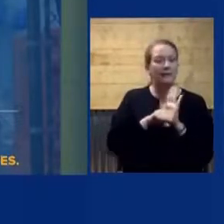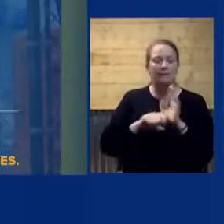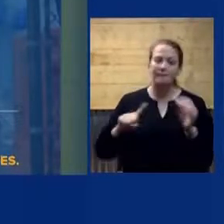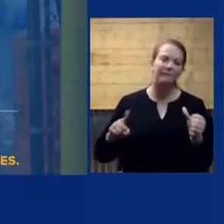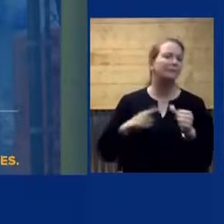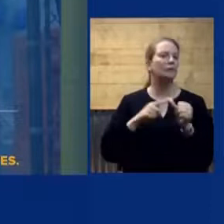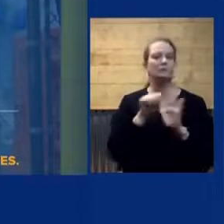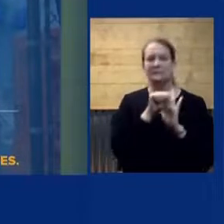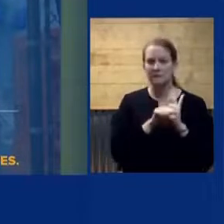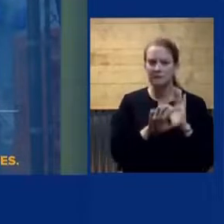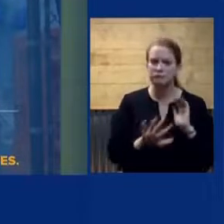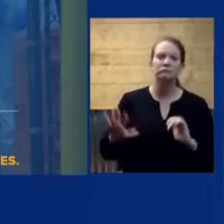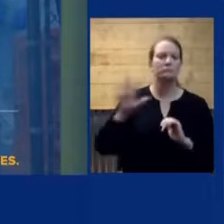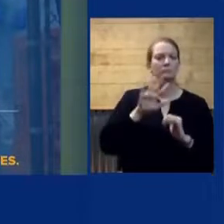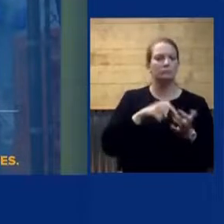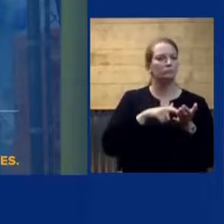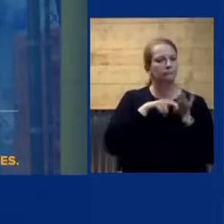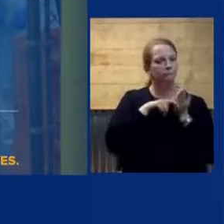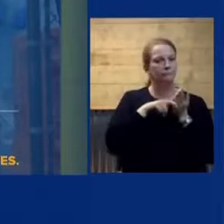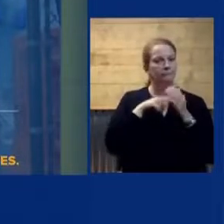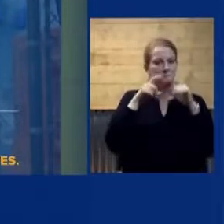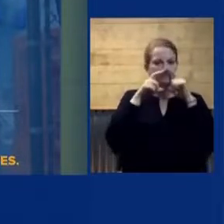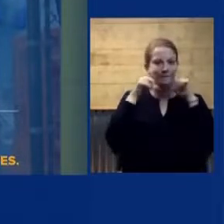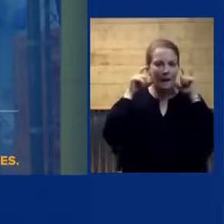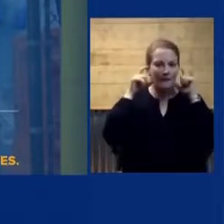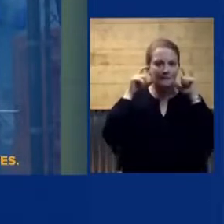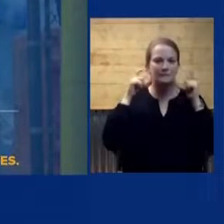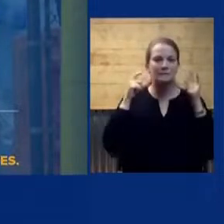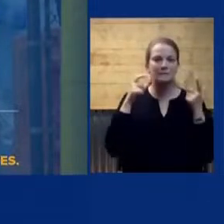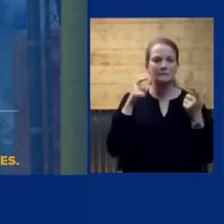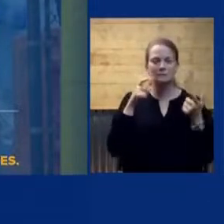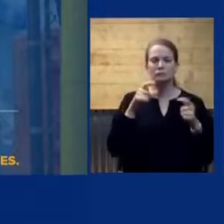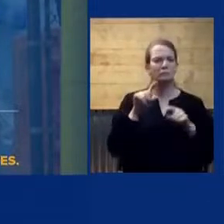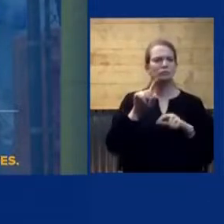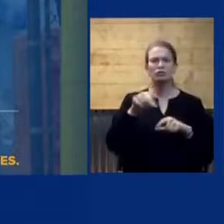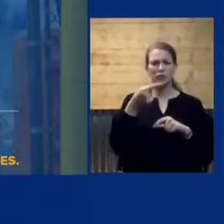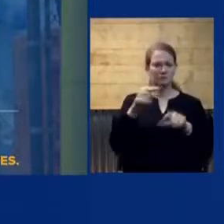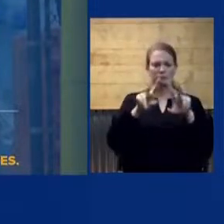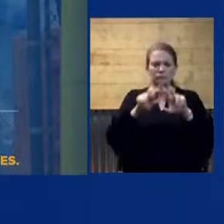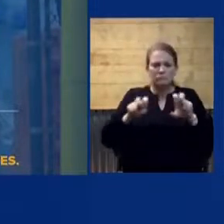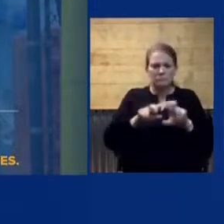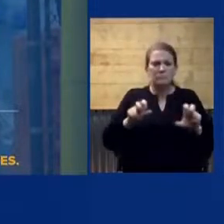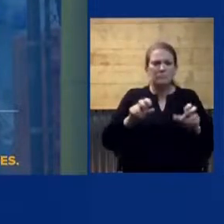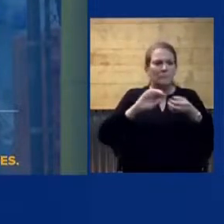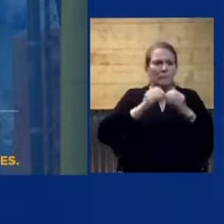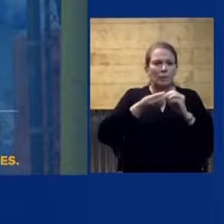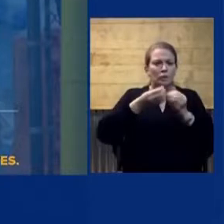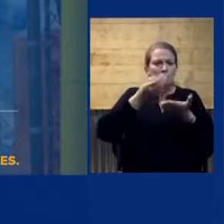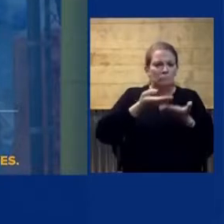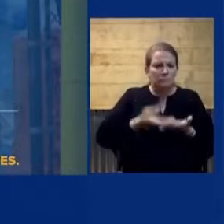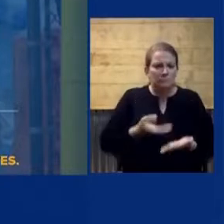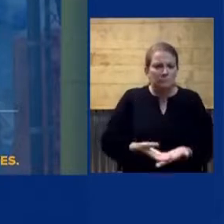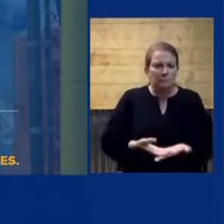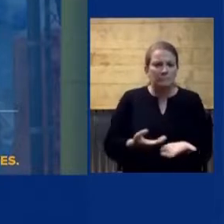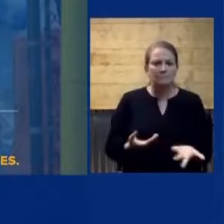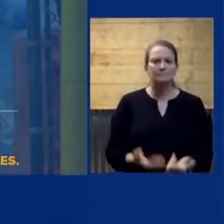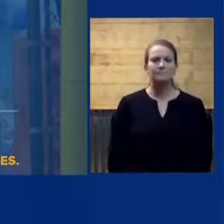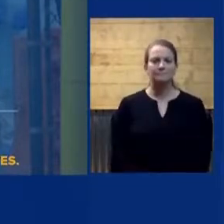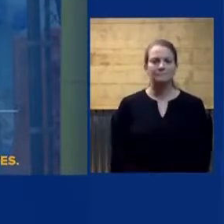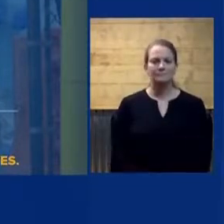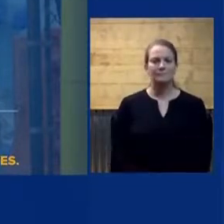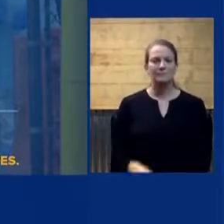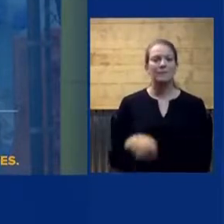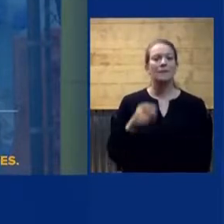Look at the numbers. The projection model that the White House uses, the Gates-funded IHME